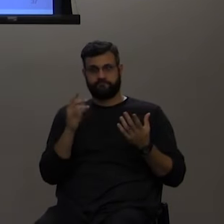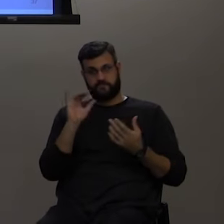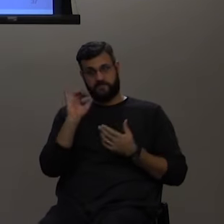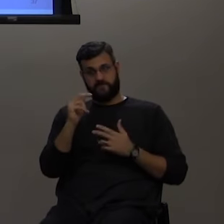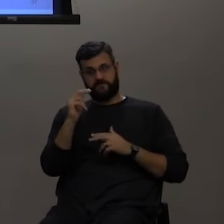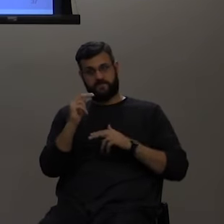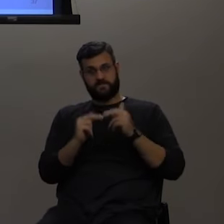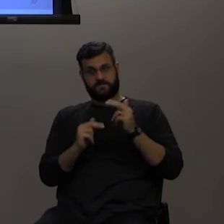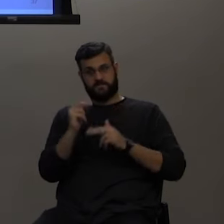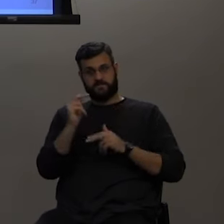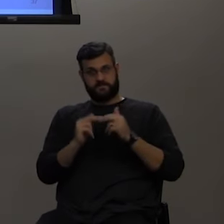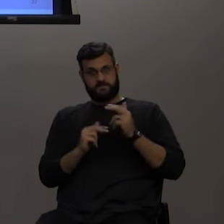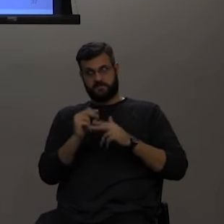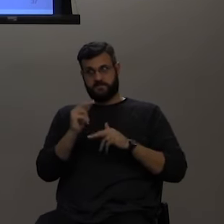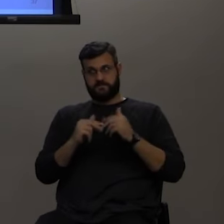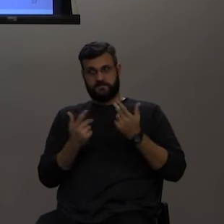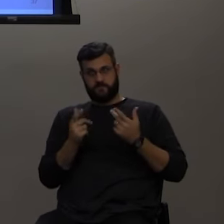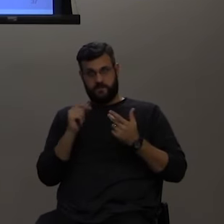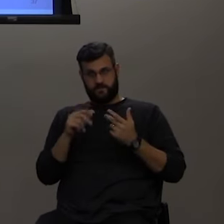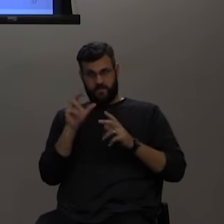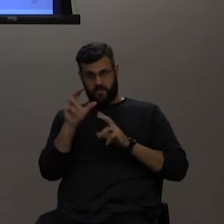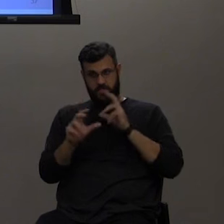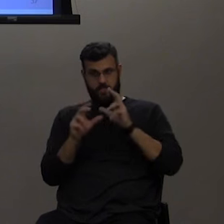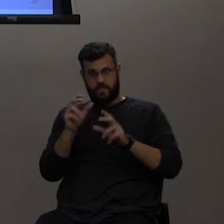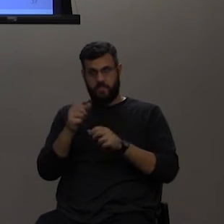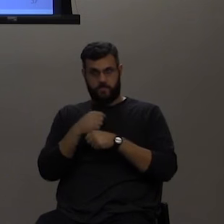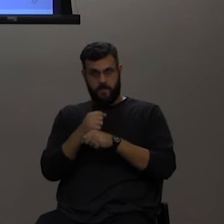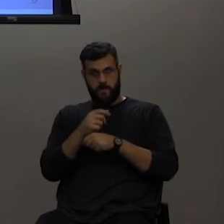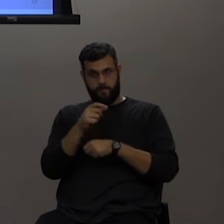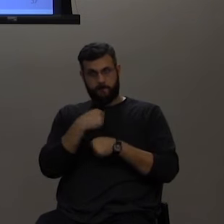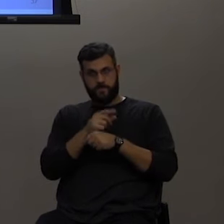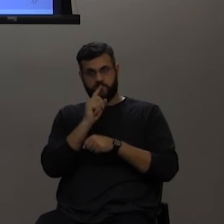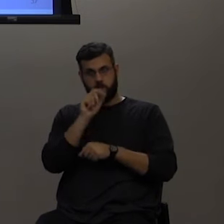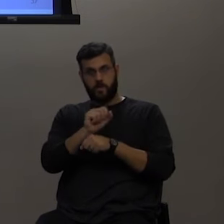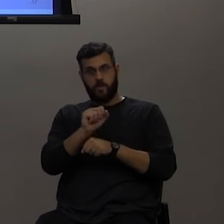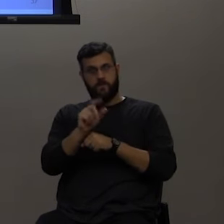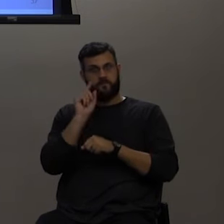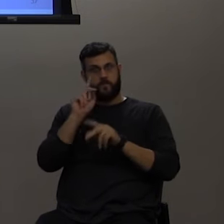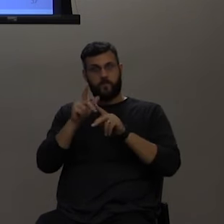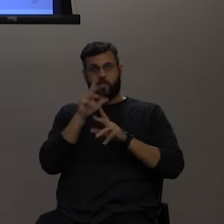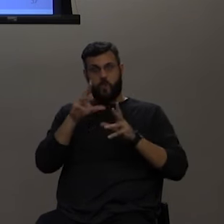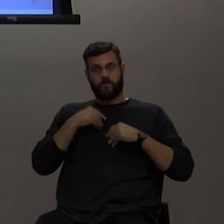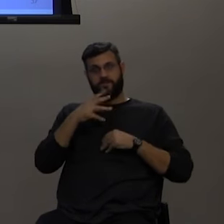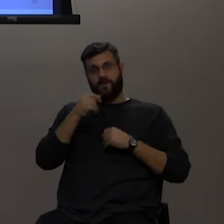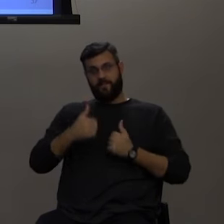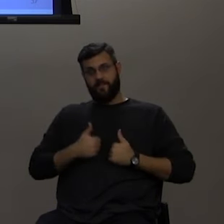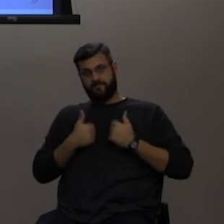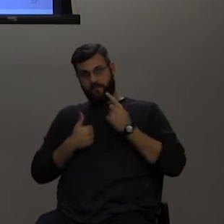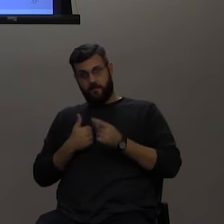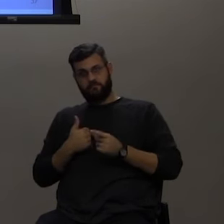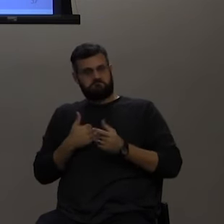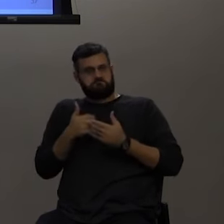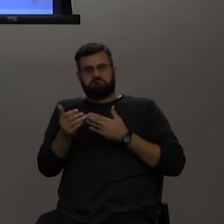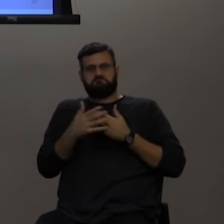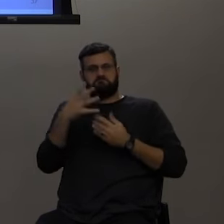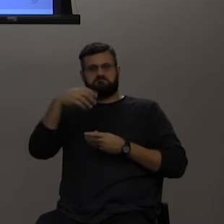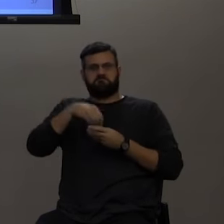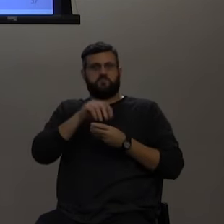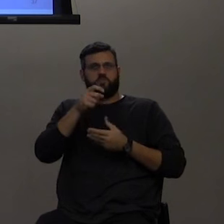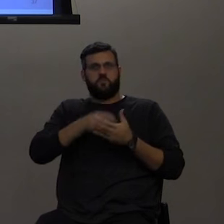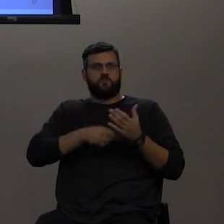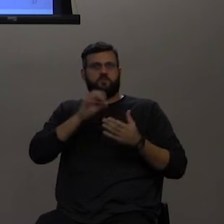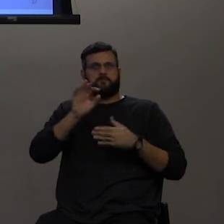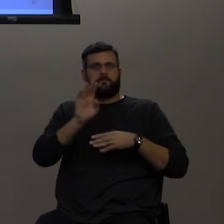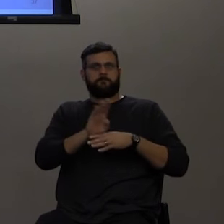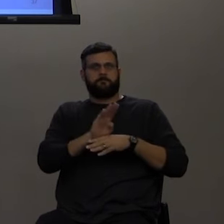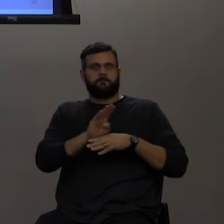facility what you have to put into it to make it work. And for an owner-occupant, that's not a big deal because that's rolled into their cost of doing business. When